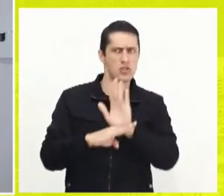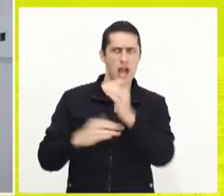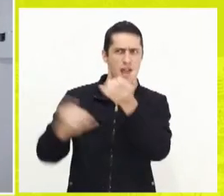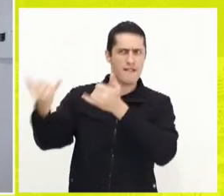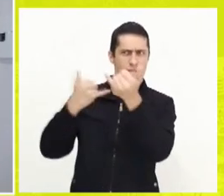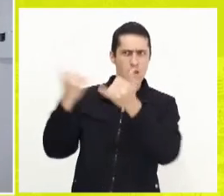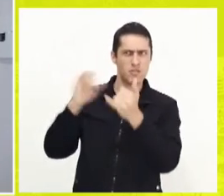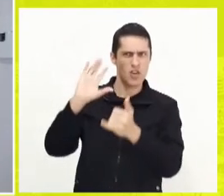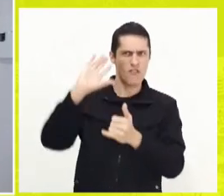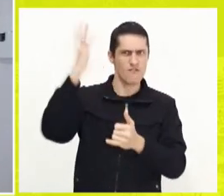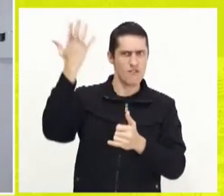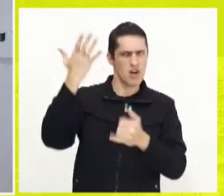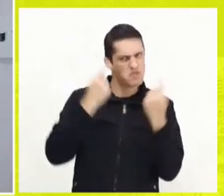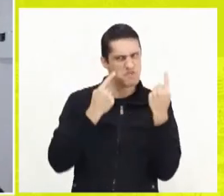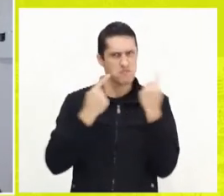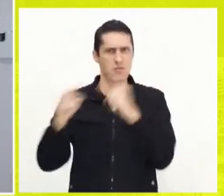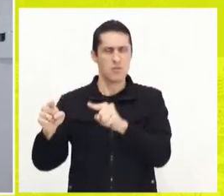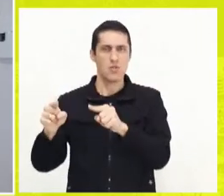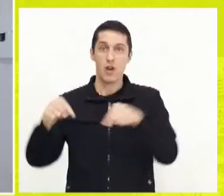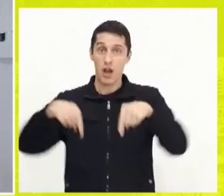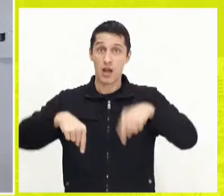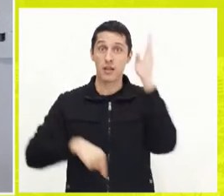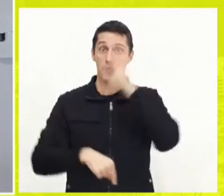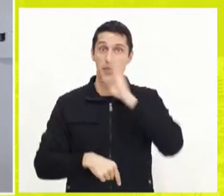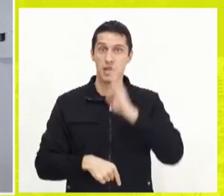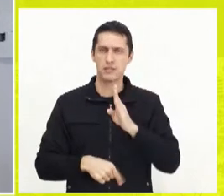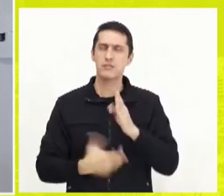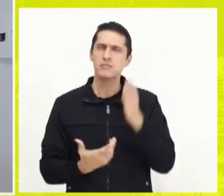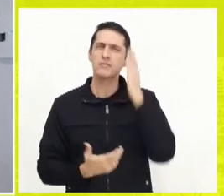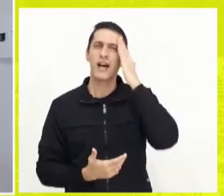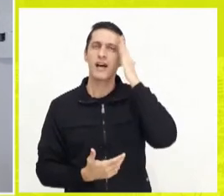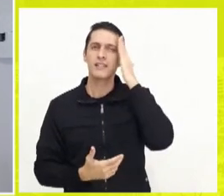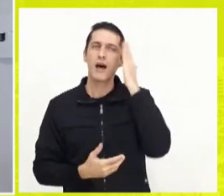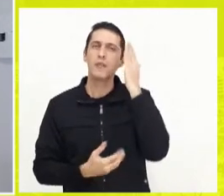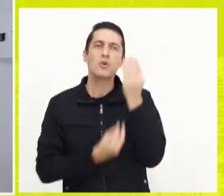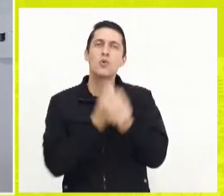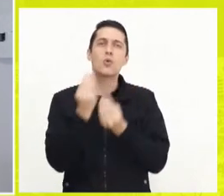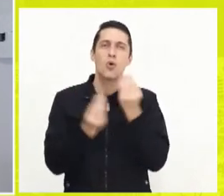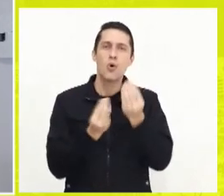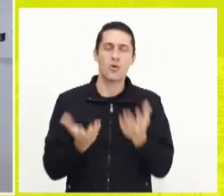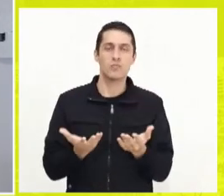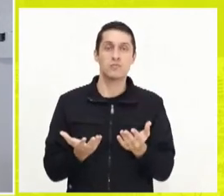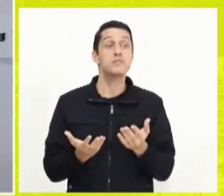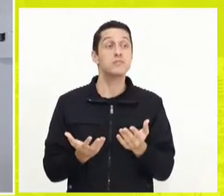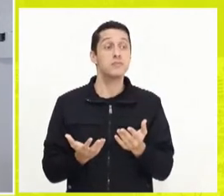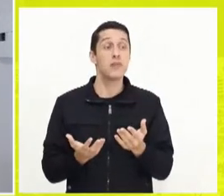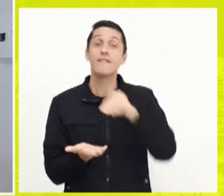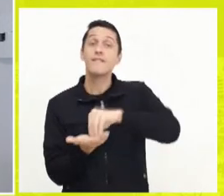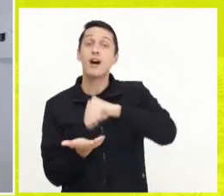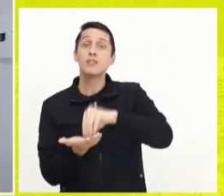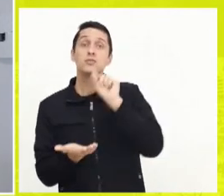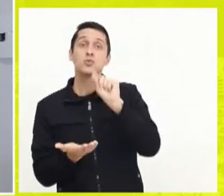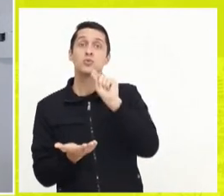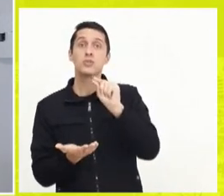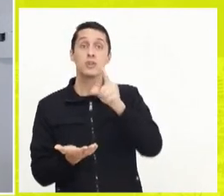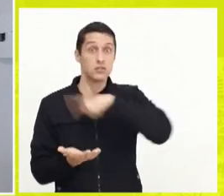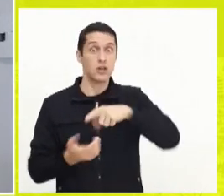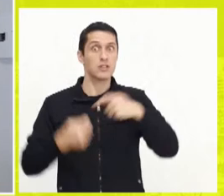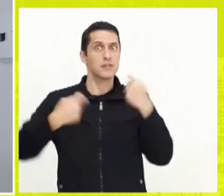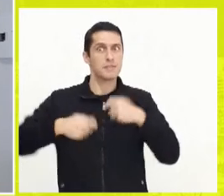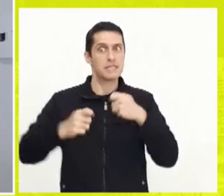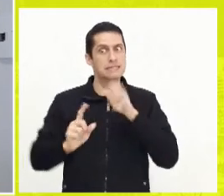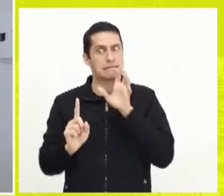the news regarding what's been done and what's still pending and we